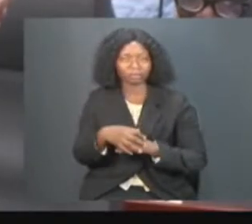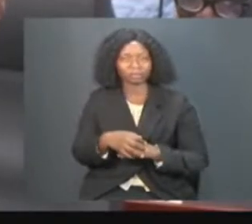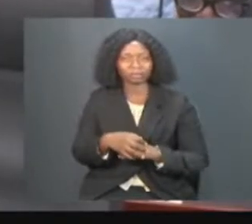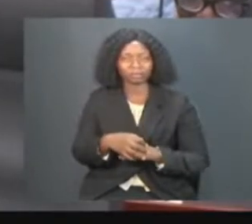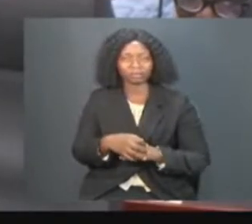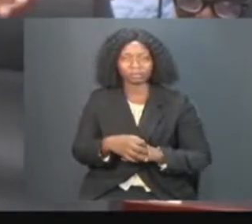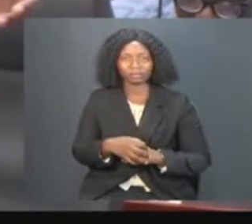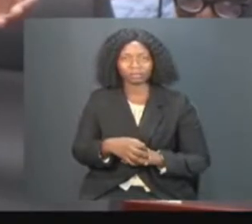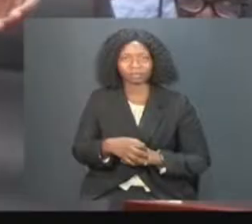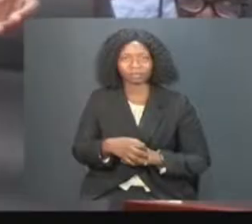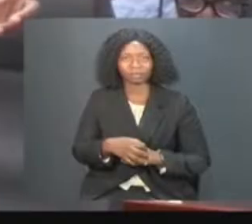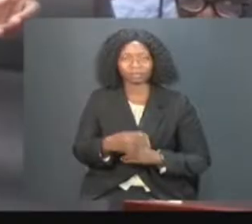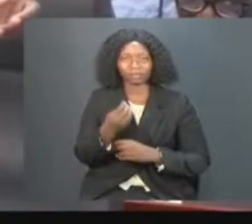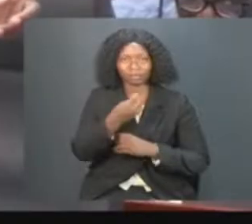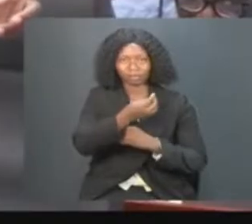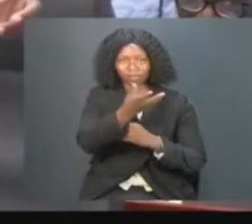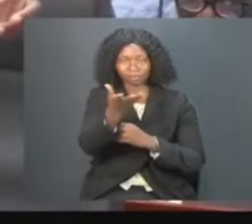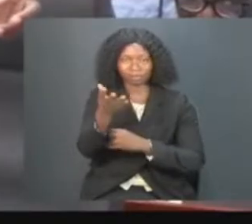It was advertised yesterday.